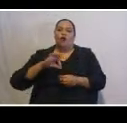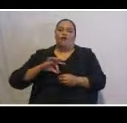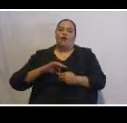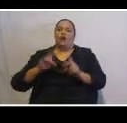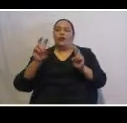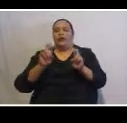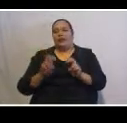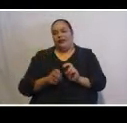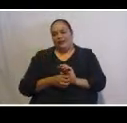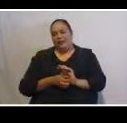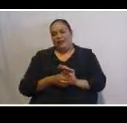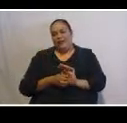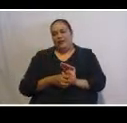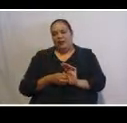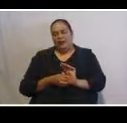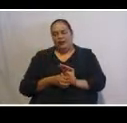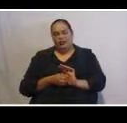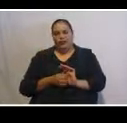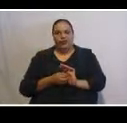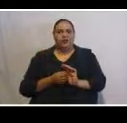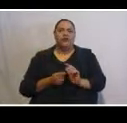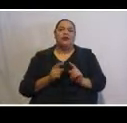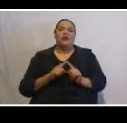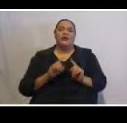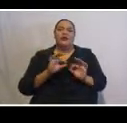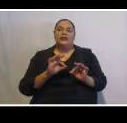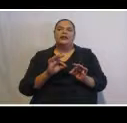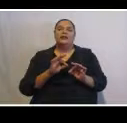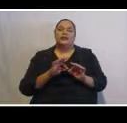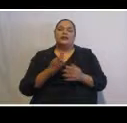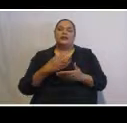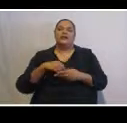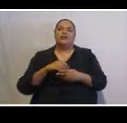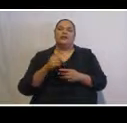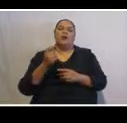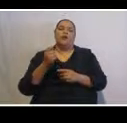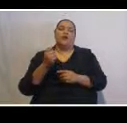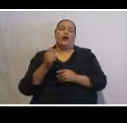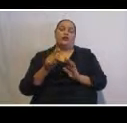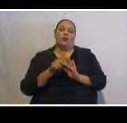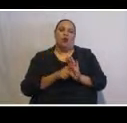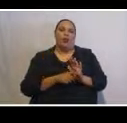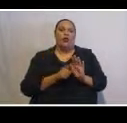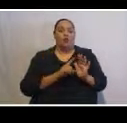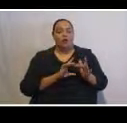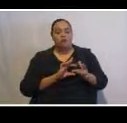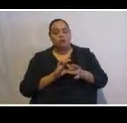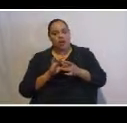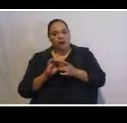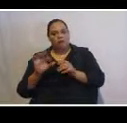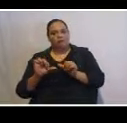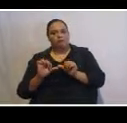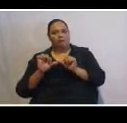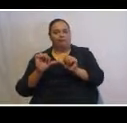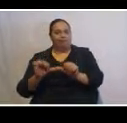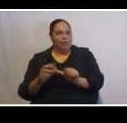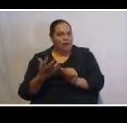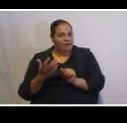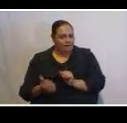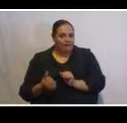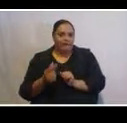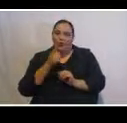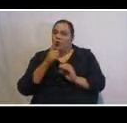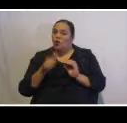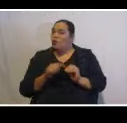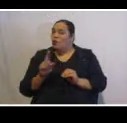electricity, because that is in the cornerstone of the electricity pricing policy. It talks to the sustainability, it